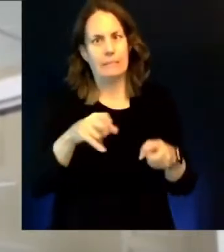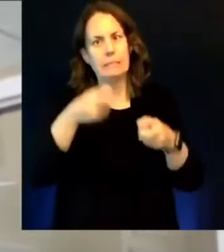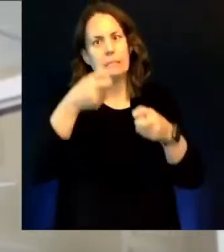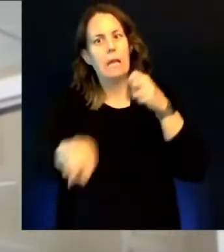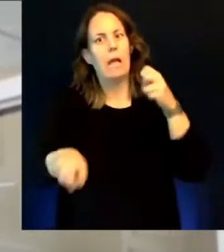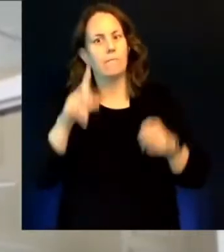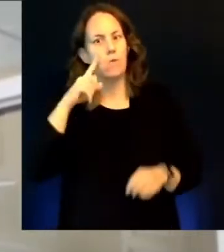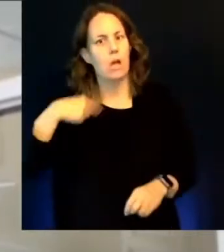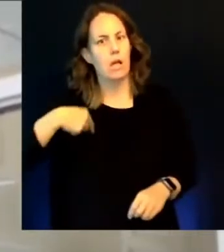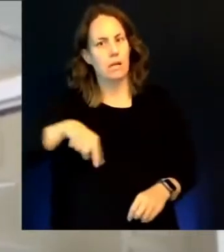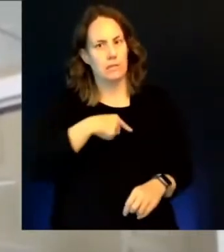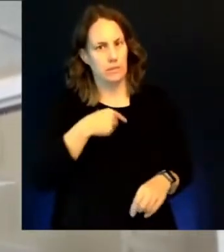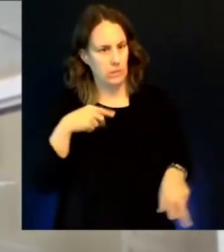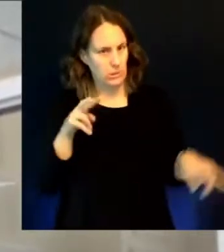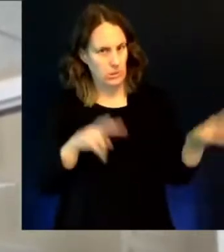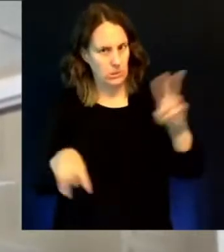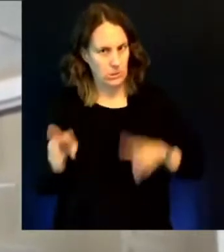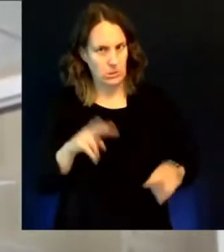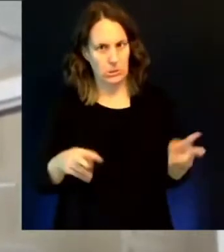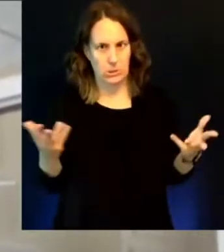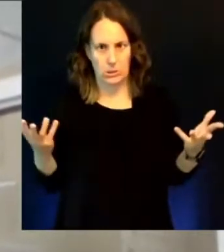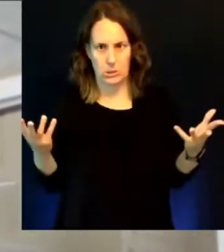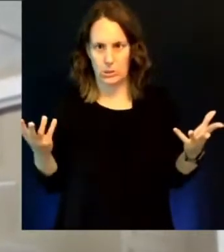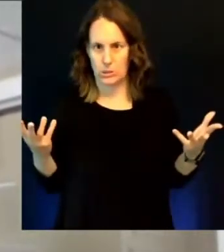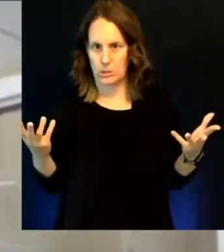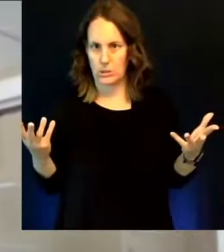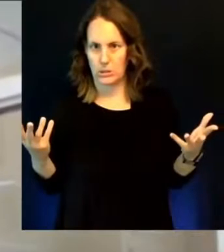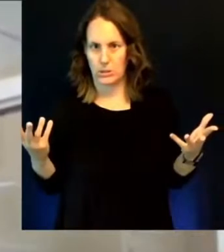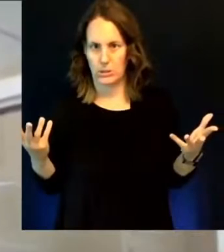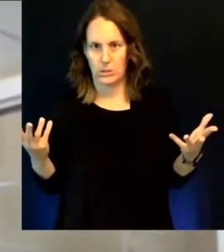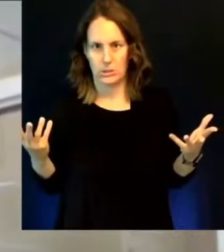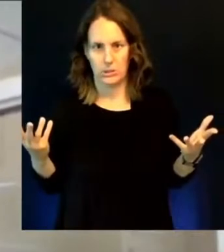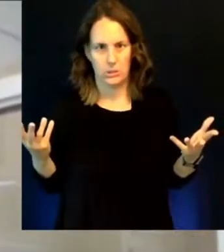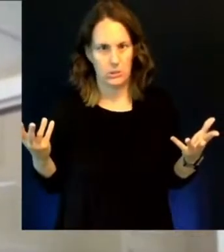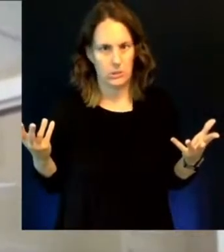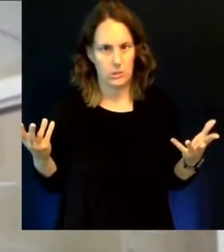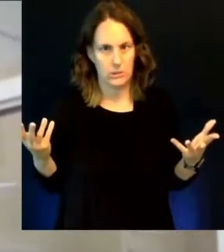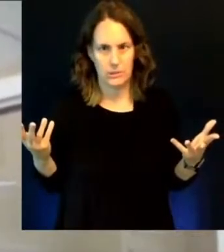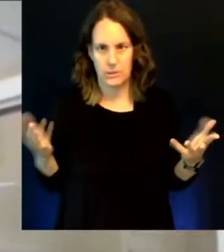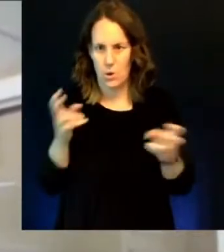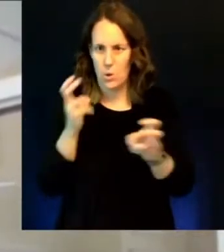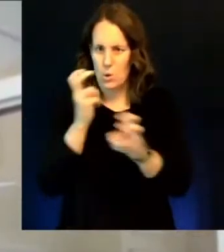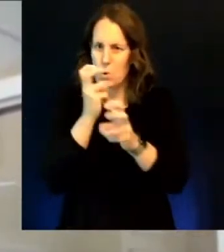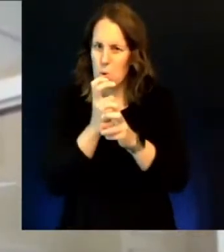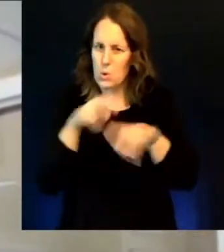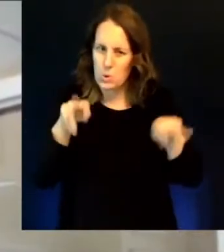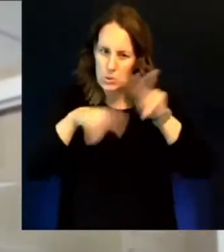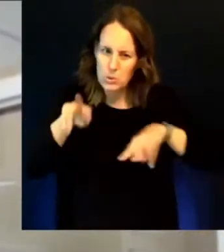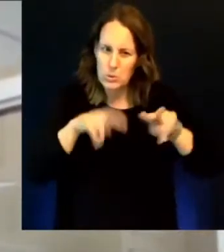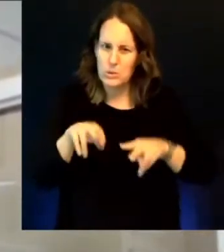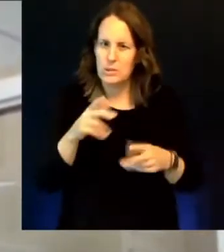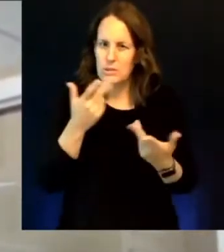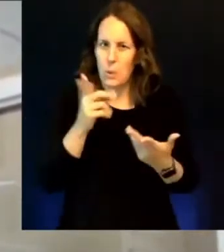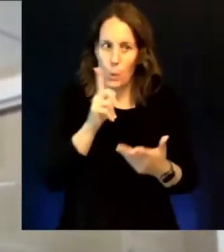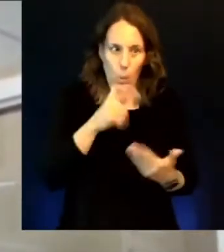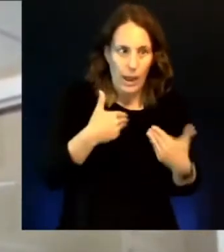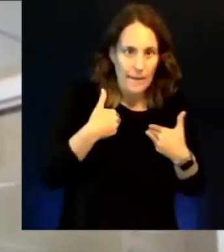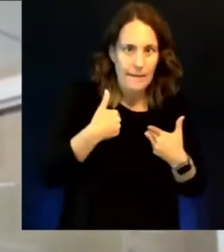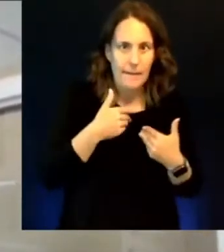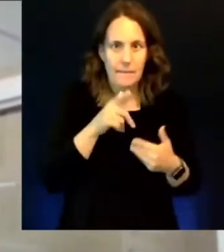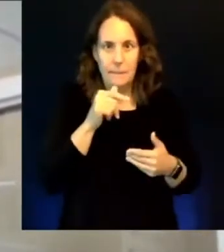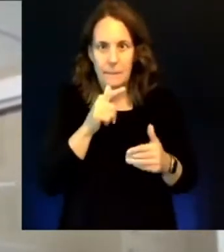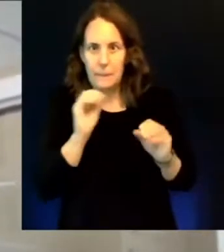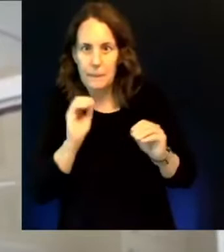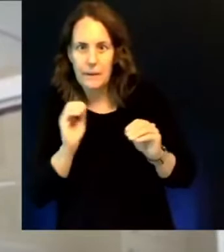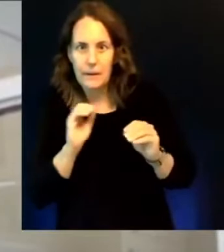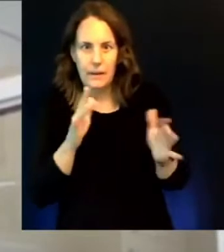relative, in vaccinated or unvaccinated cases, there's going to be subject to underreporting. So that's why I think that this approach to that is